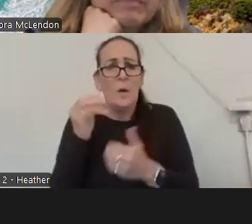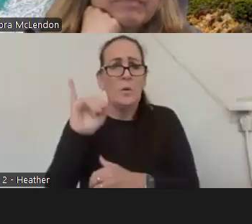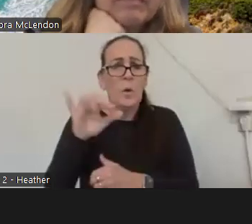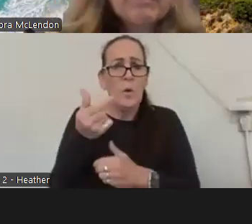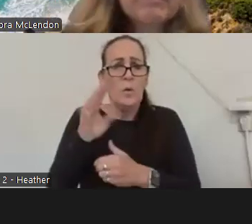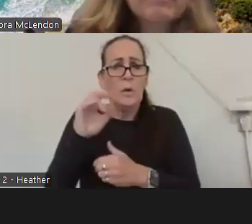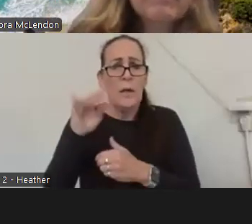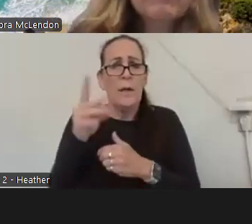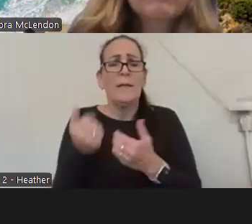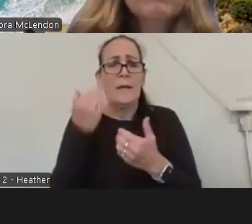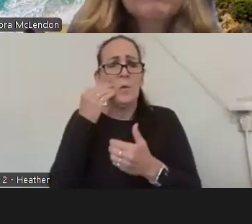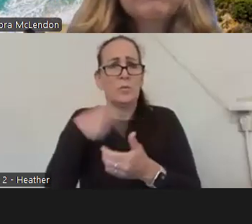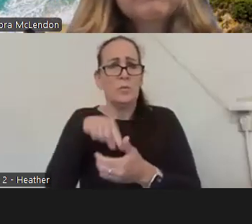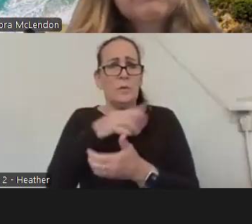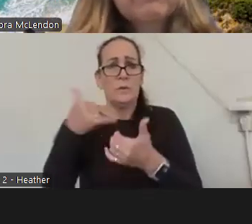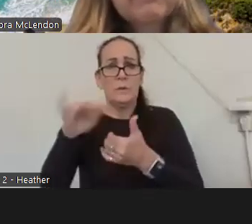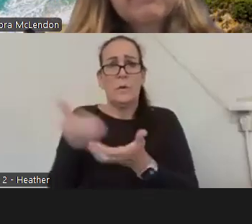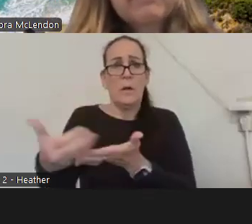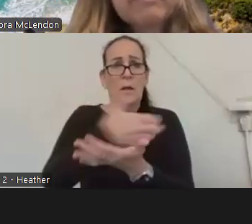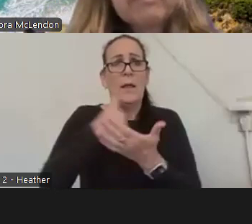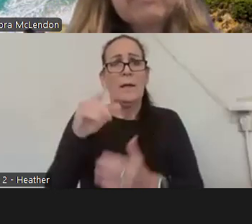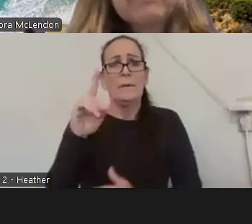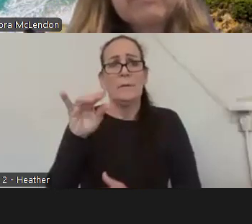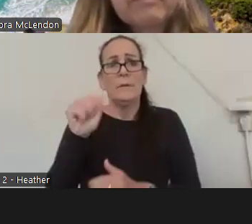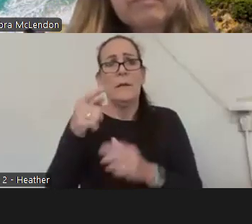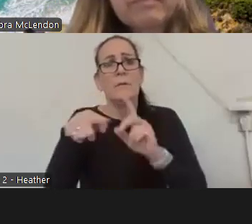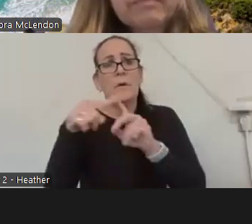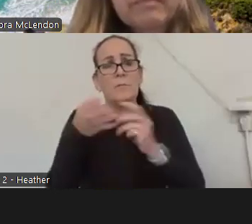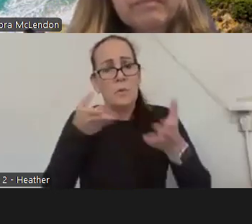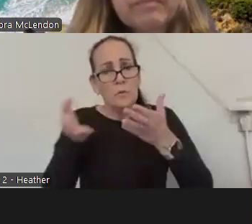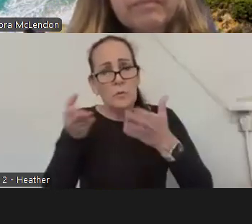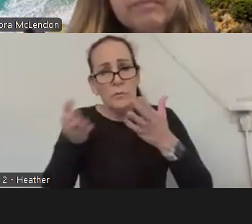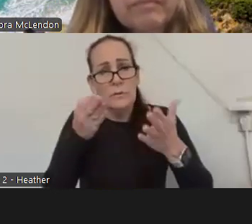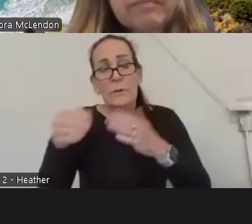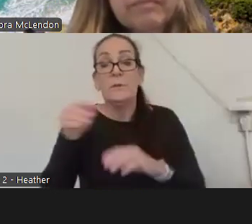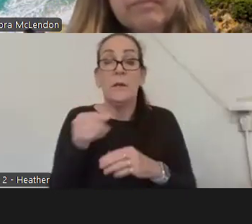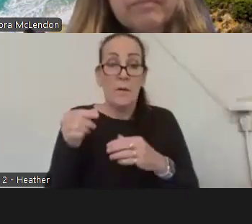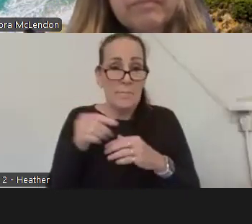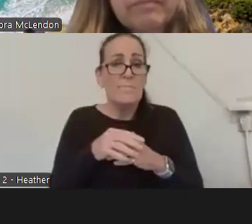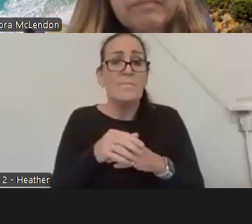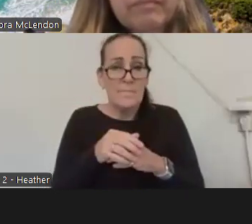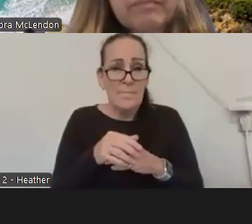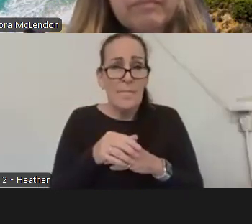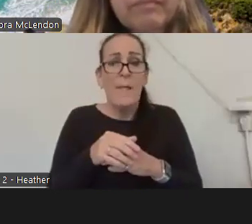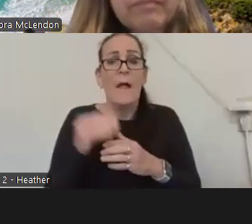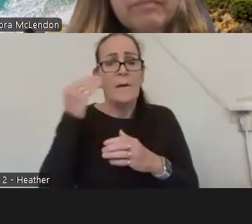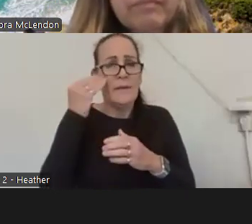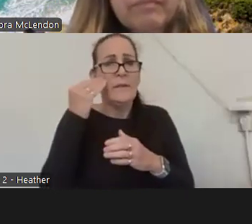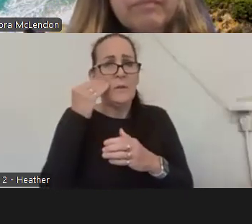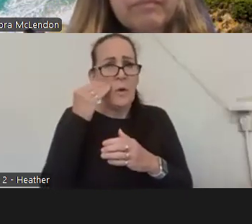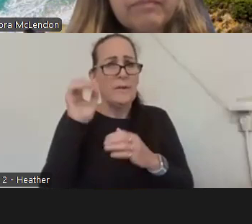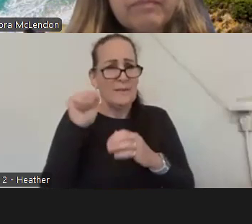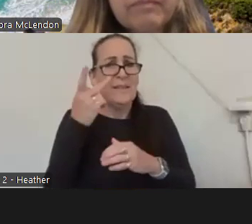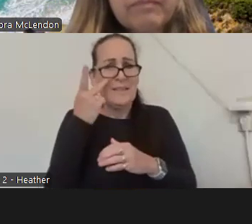collecting data and services, but it is sort of becoming entrepreneurial. A lot of companies are getting involved. But I see that element